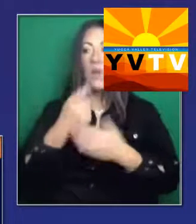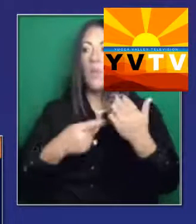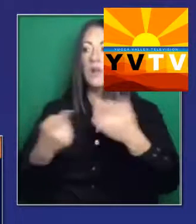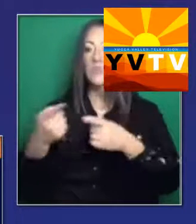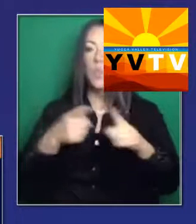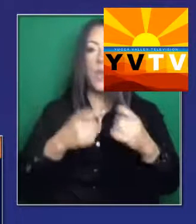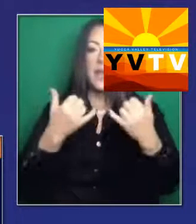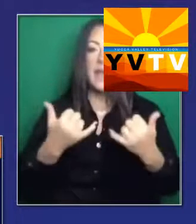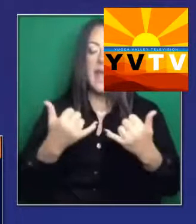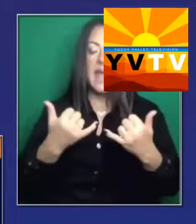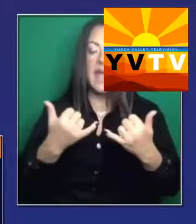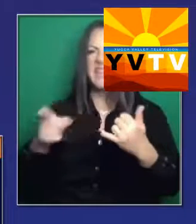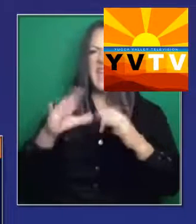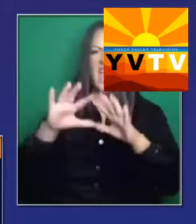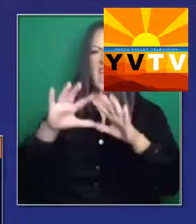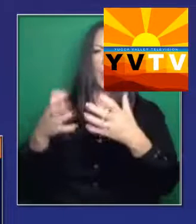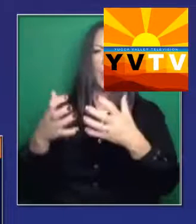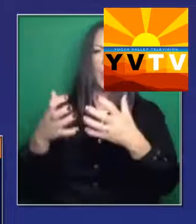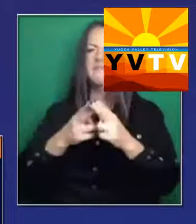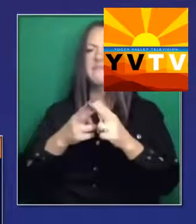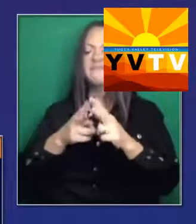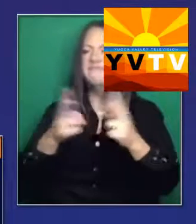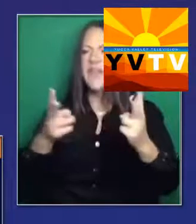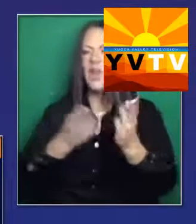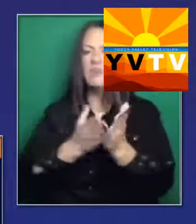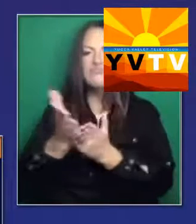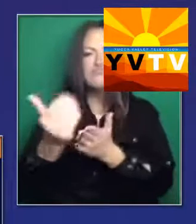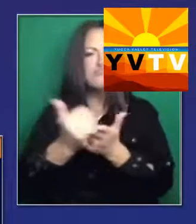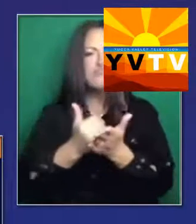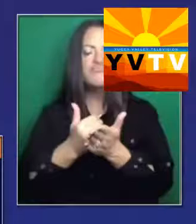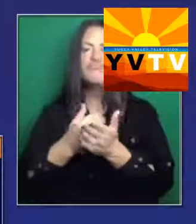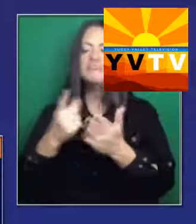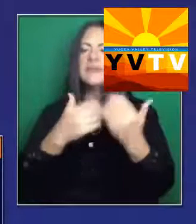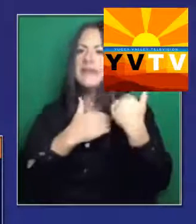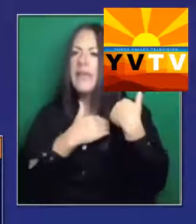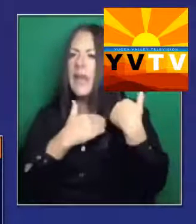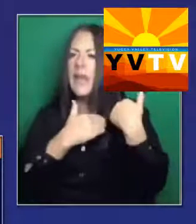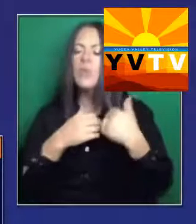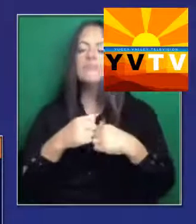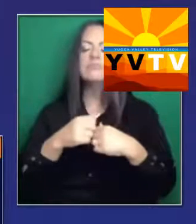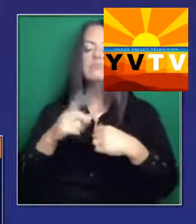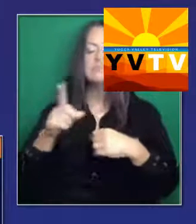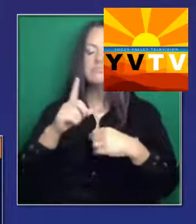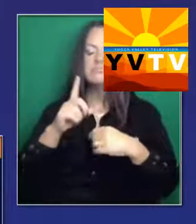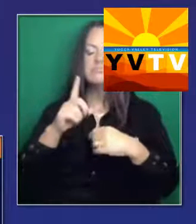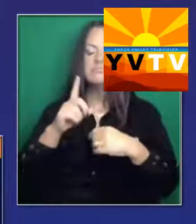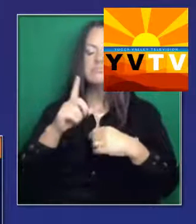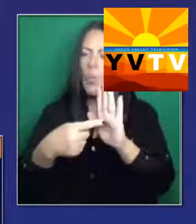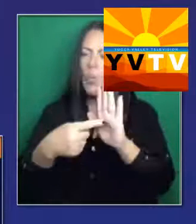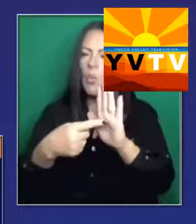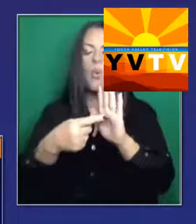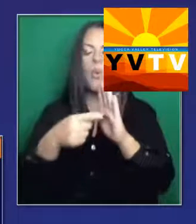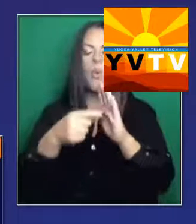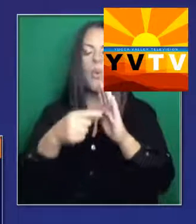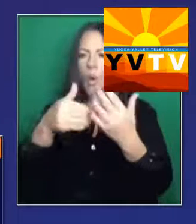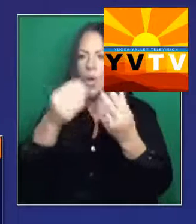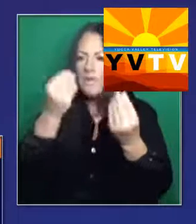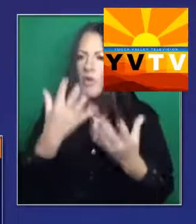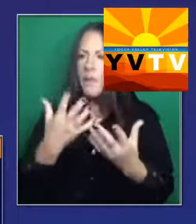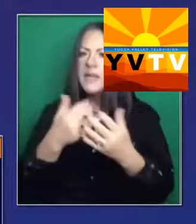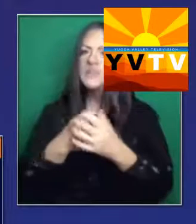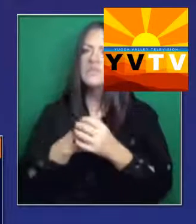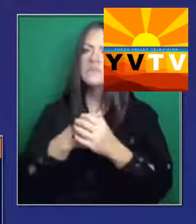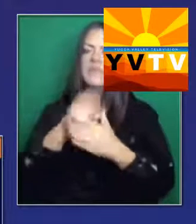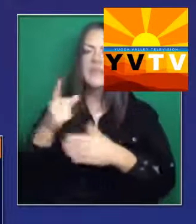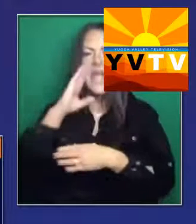transparent process, it's very accountable process, but again, recognize the deep anxiety and need for urgency